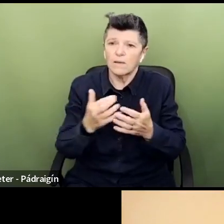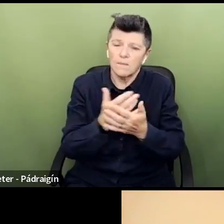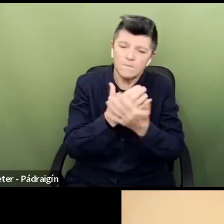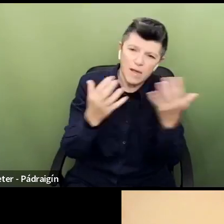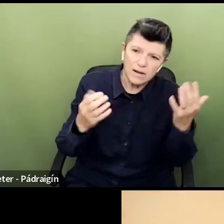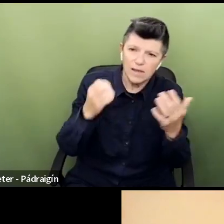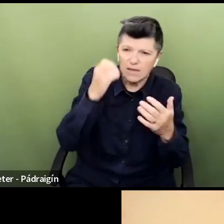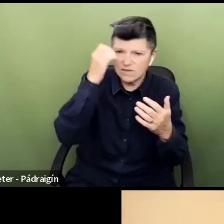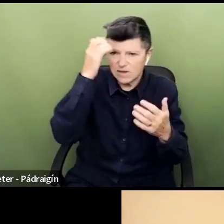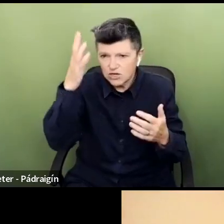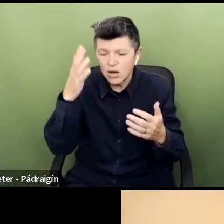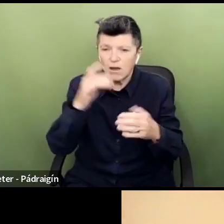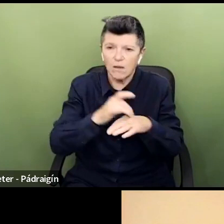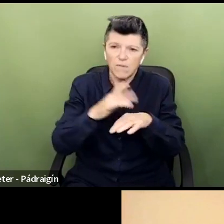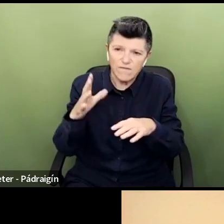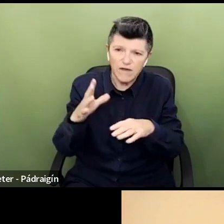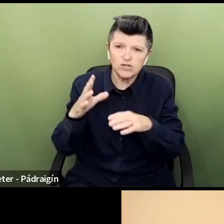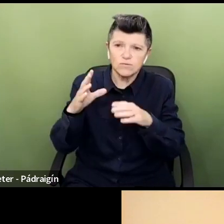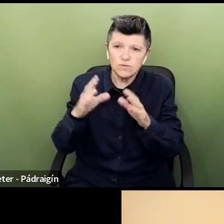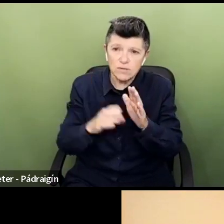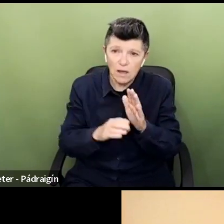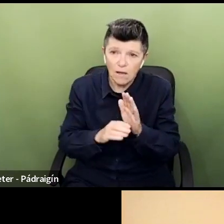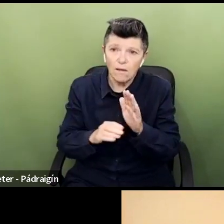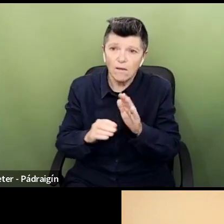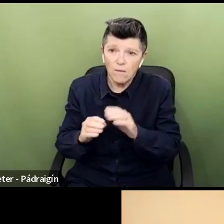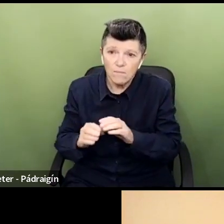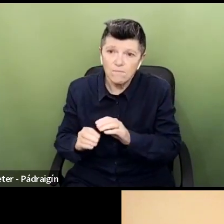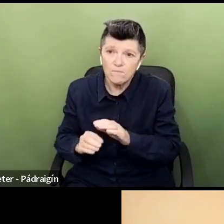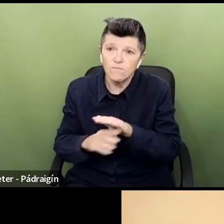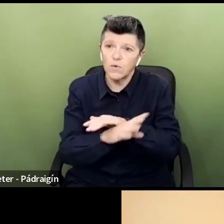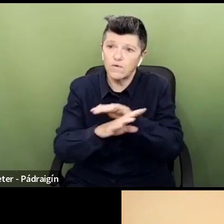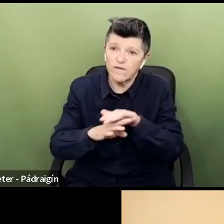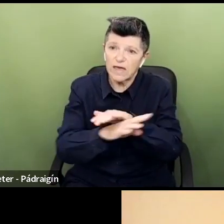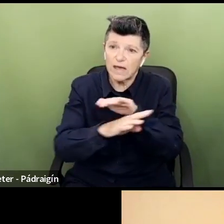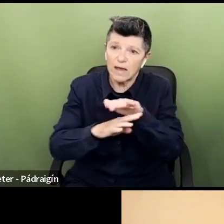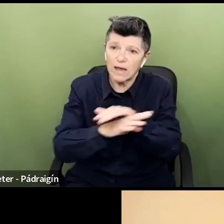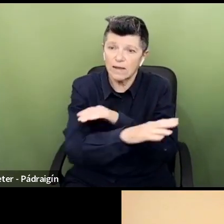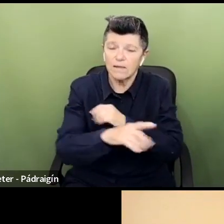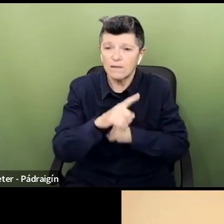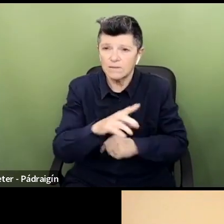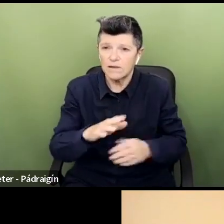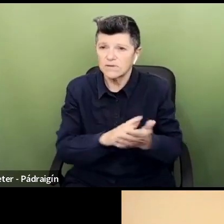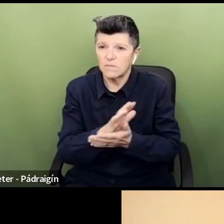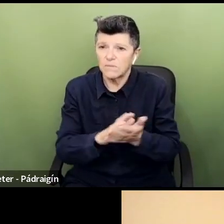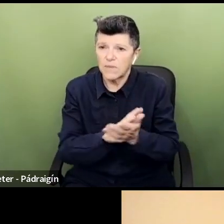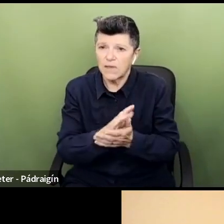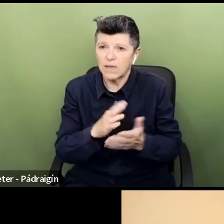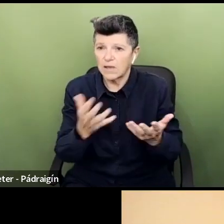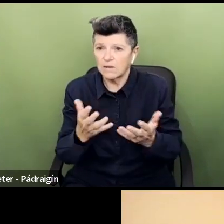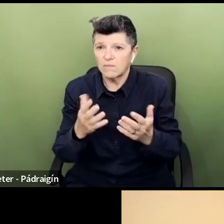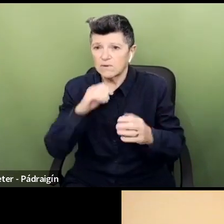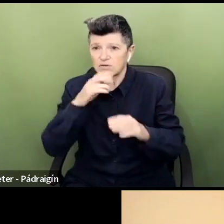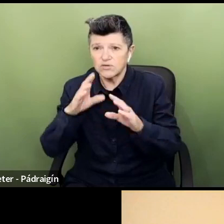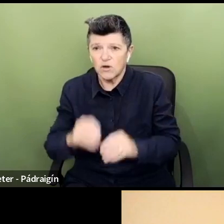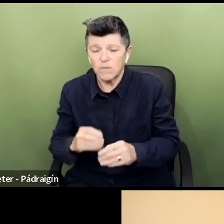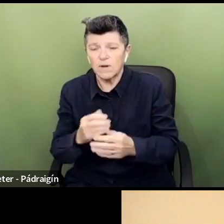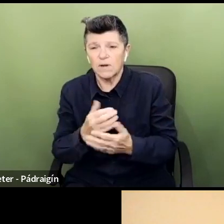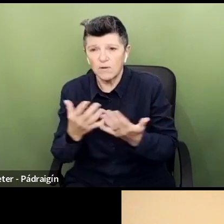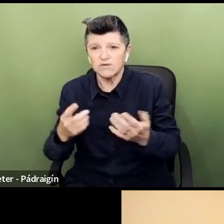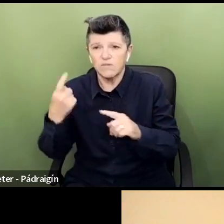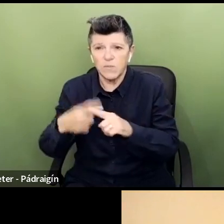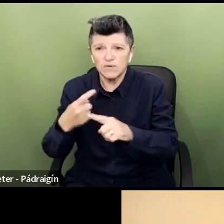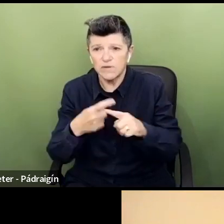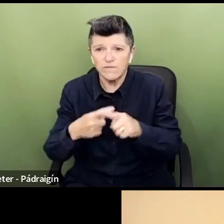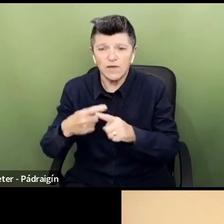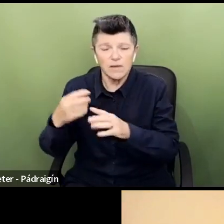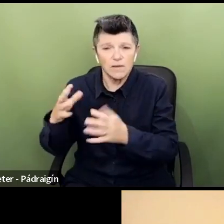are moving, but that doesn't mean that this exodus is going to actually stop a lot of these positive and optimistic processes that I talk about